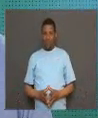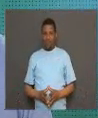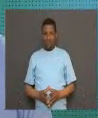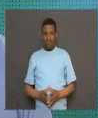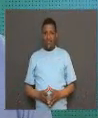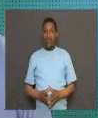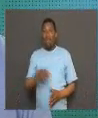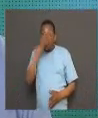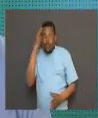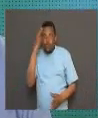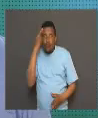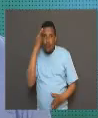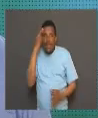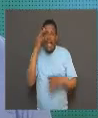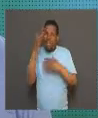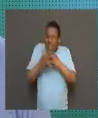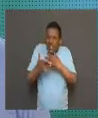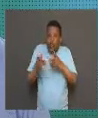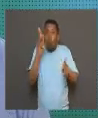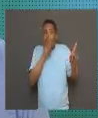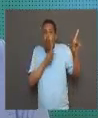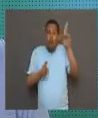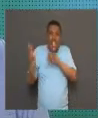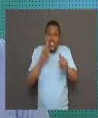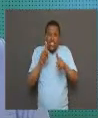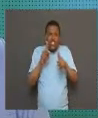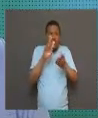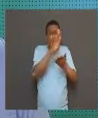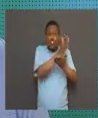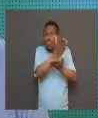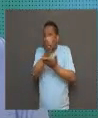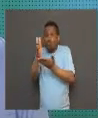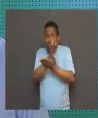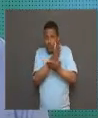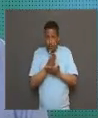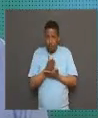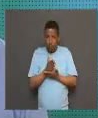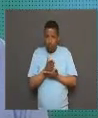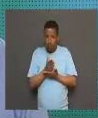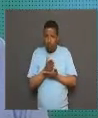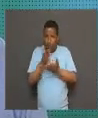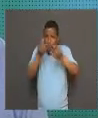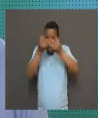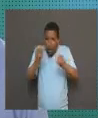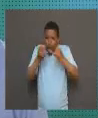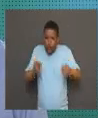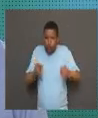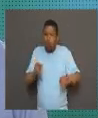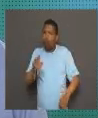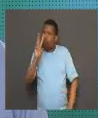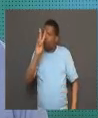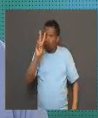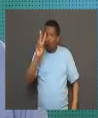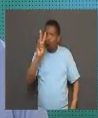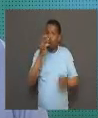The factors affecting population distribution can be divided into two